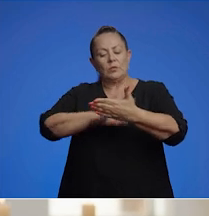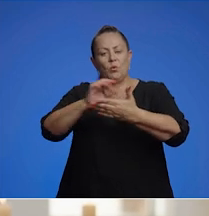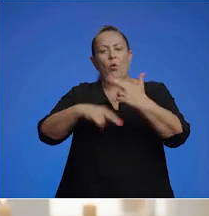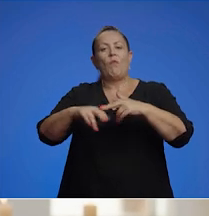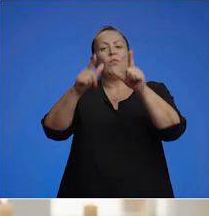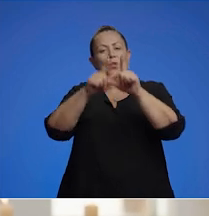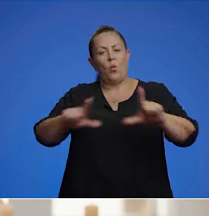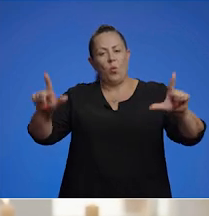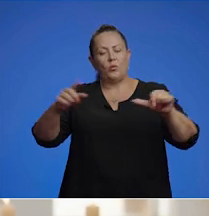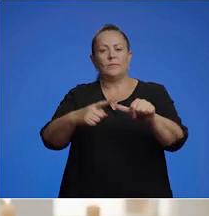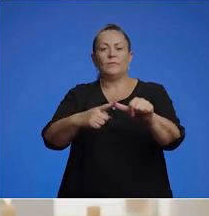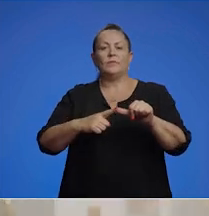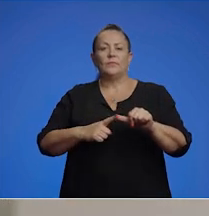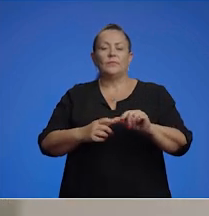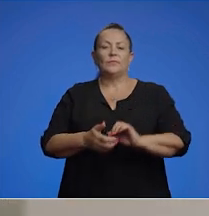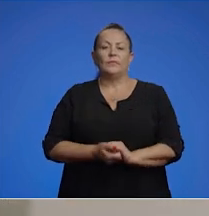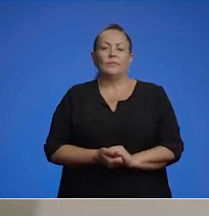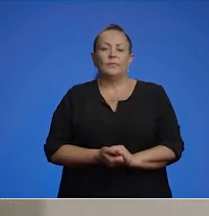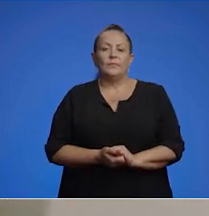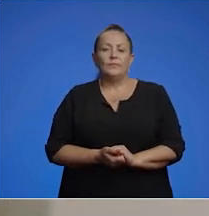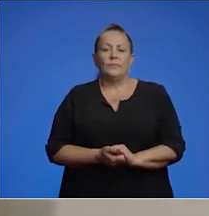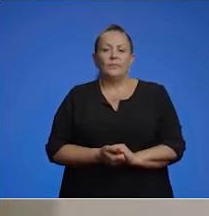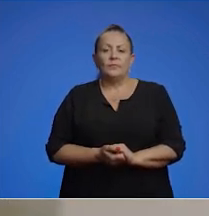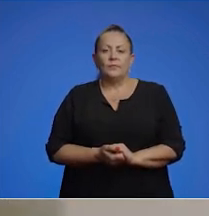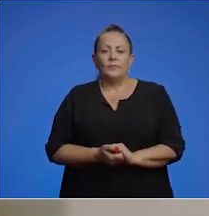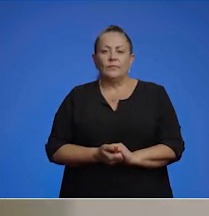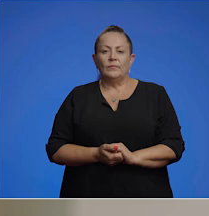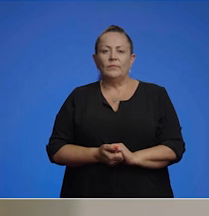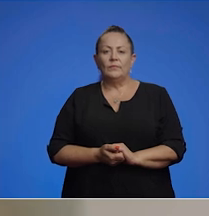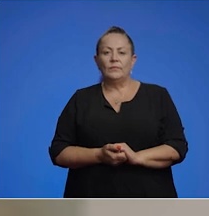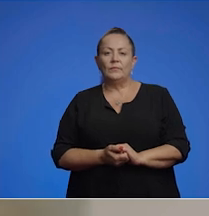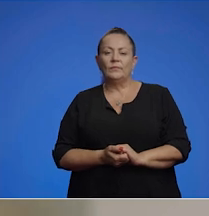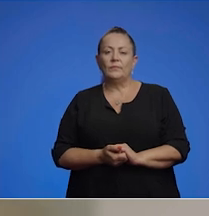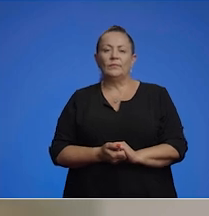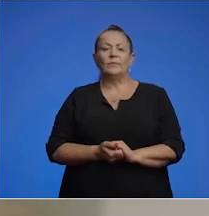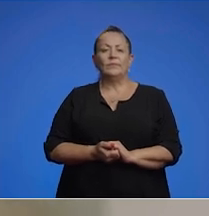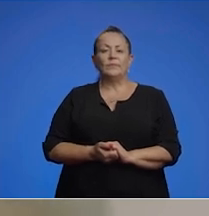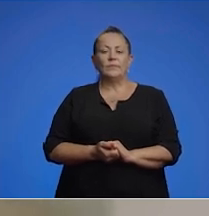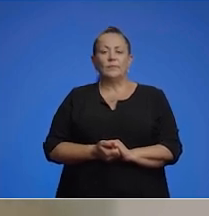The Gospel of the Lord. Praise to you, Lord Jesus Christ.